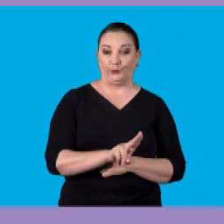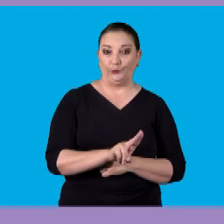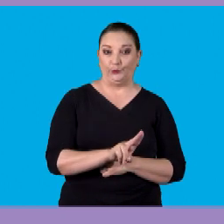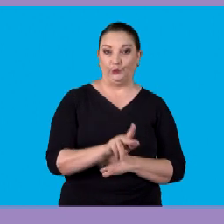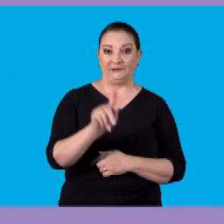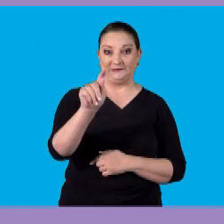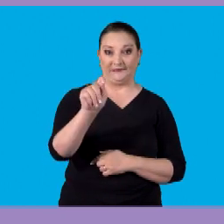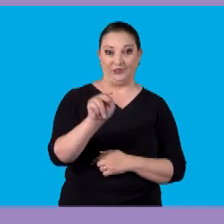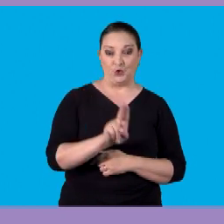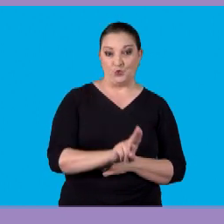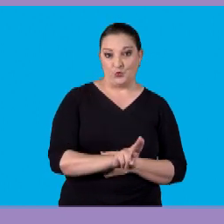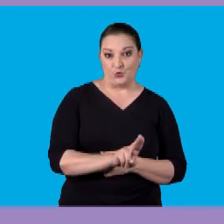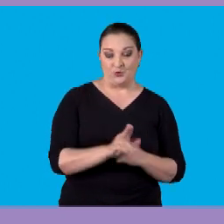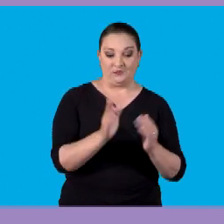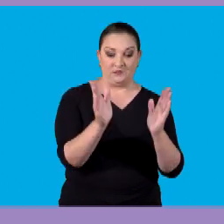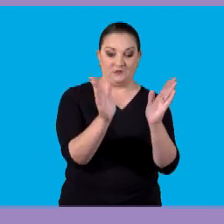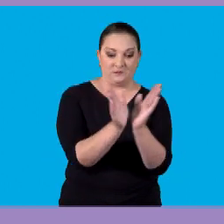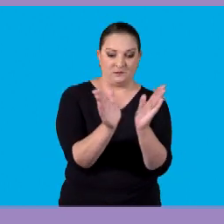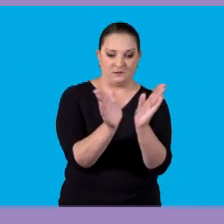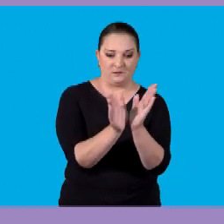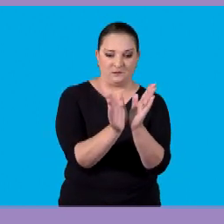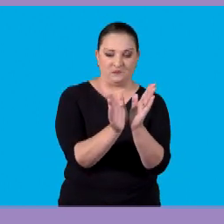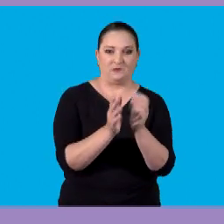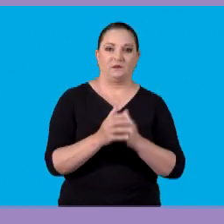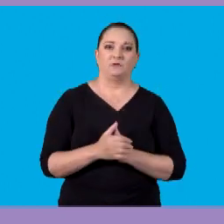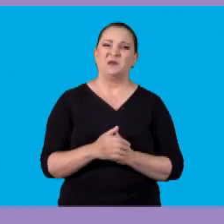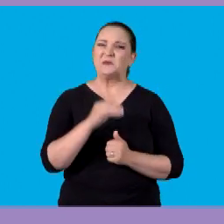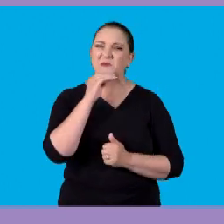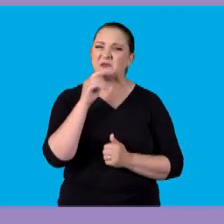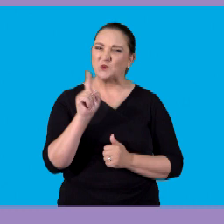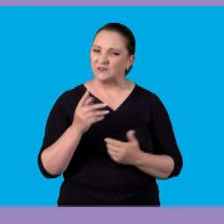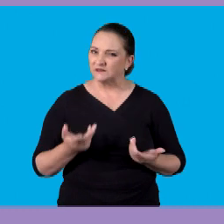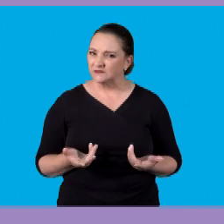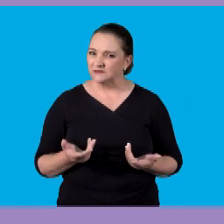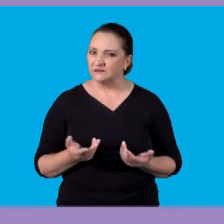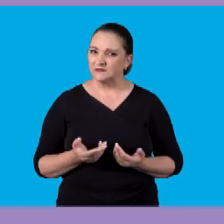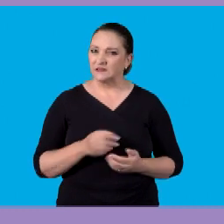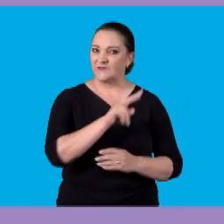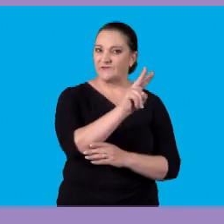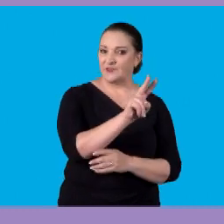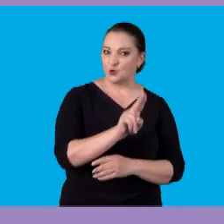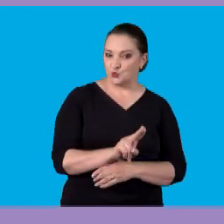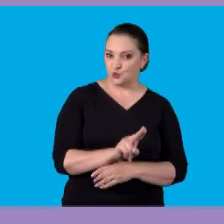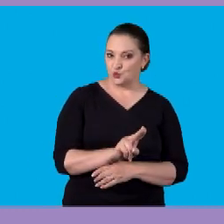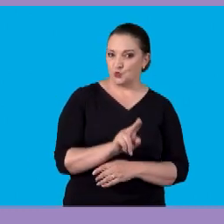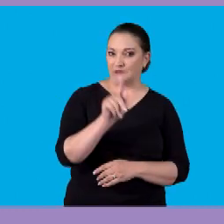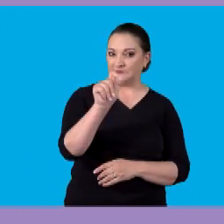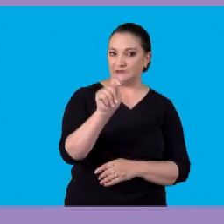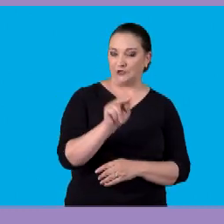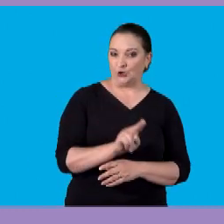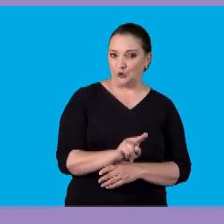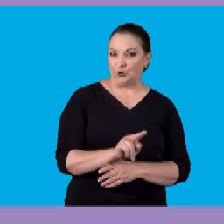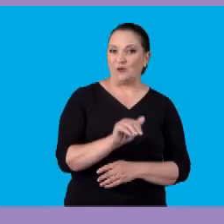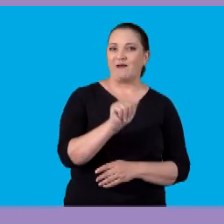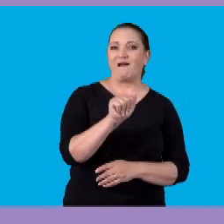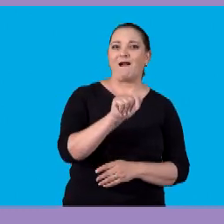VU is equals to TU. So what does this mean? Since as well VU and TU are